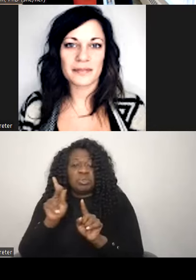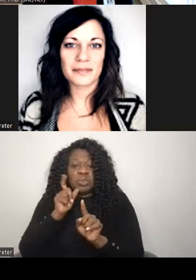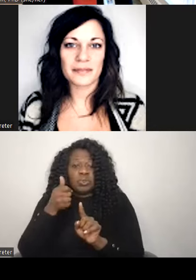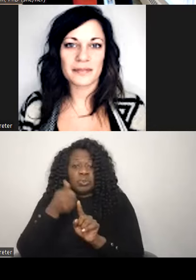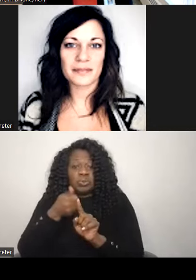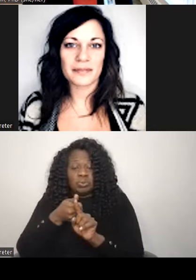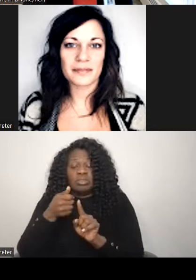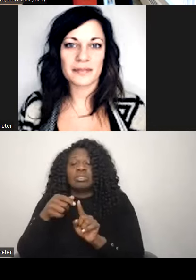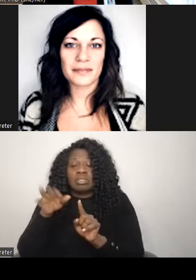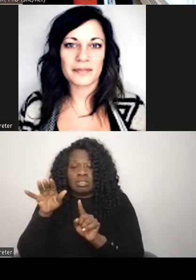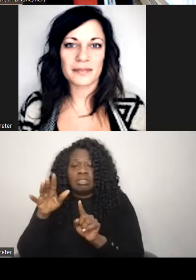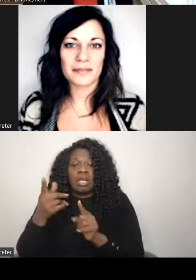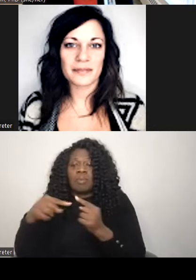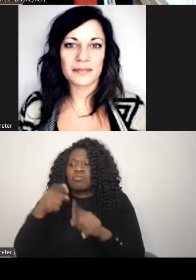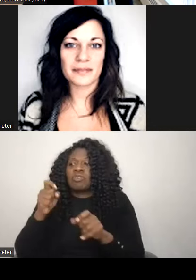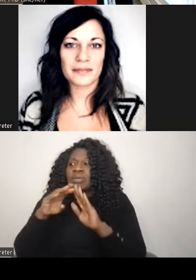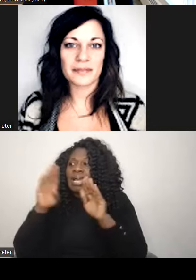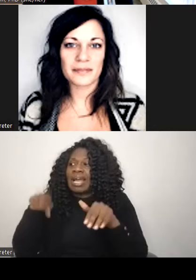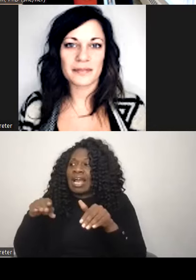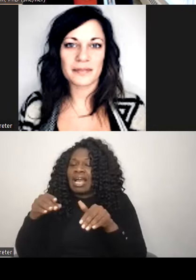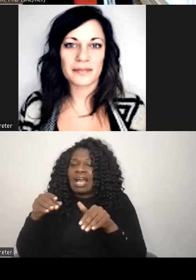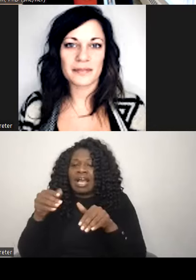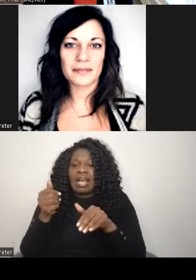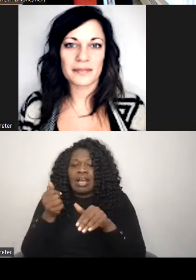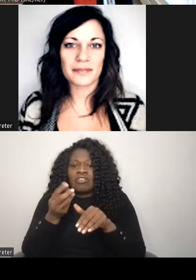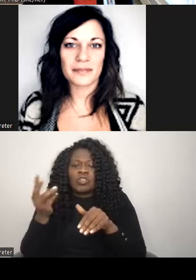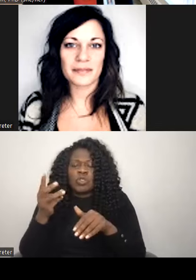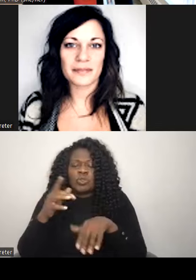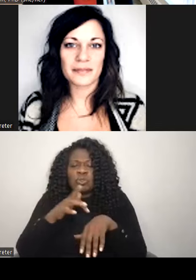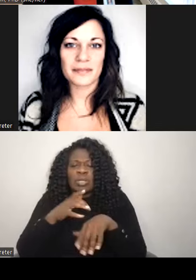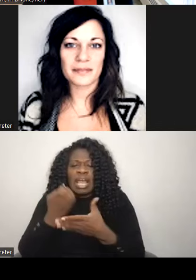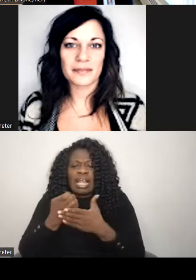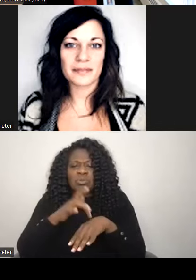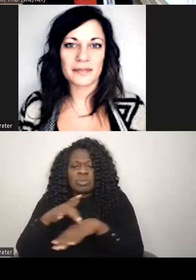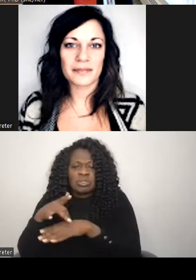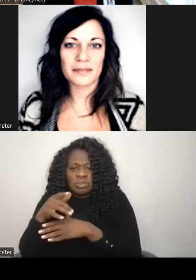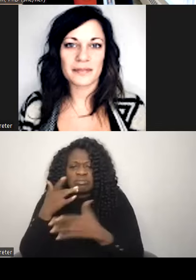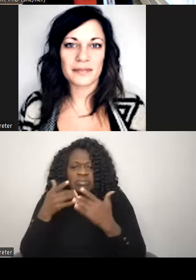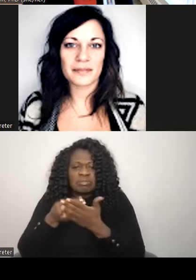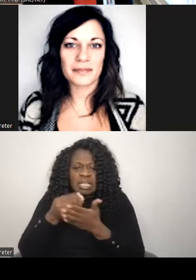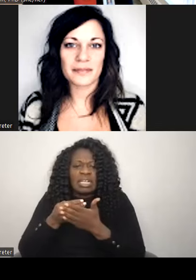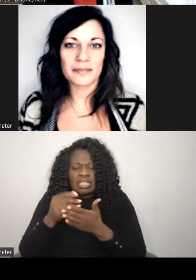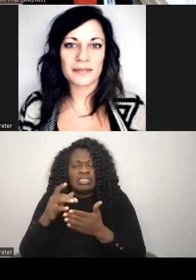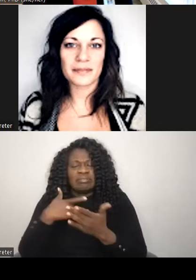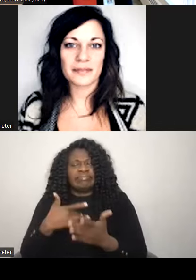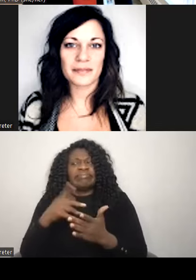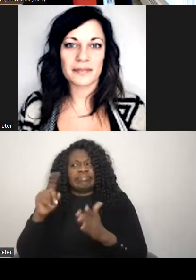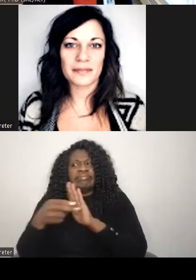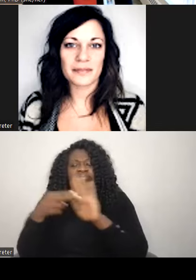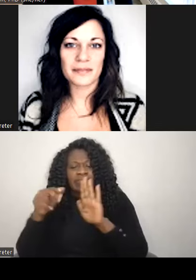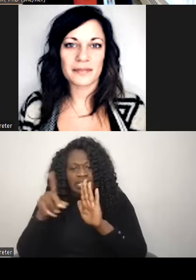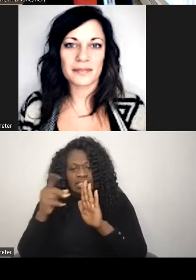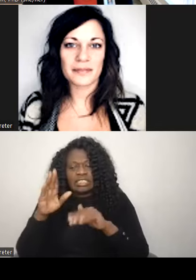who are coming from households with fewer economic resources, you're much more likely to be diagnosed with ADHD